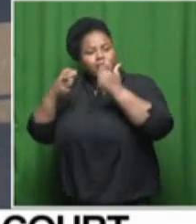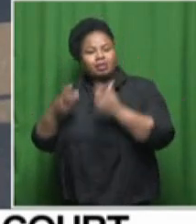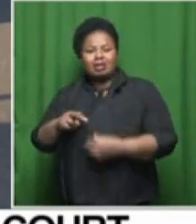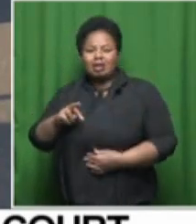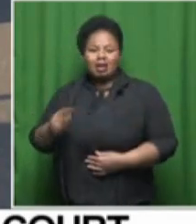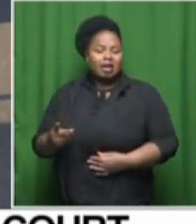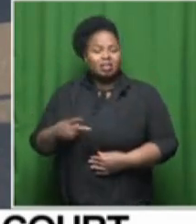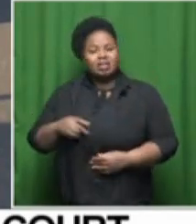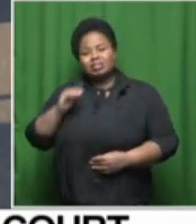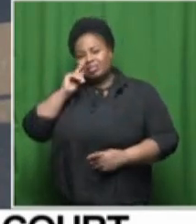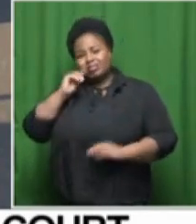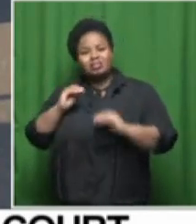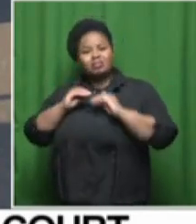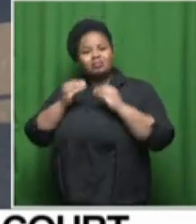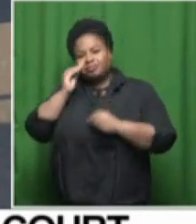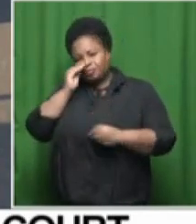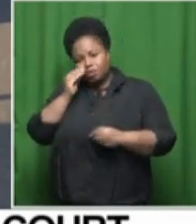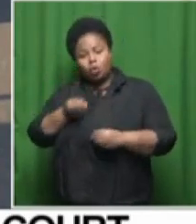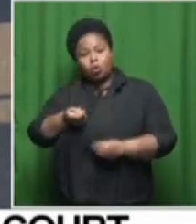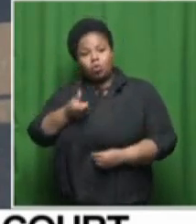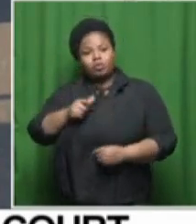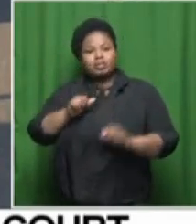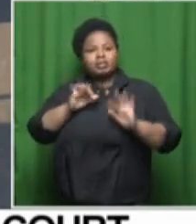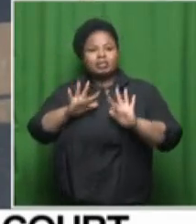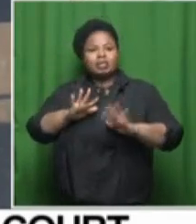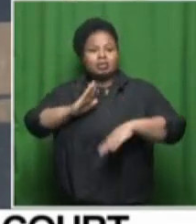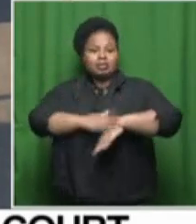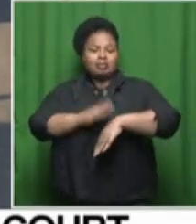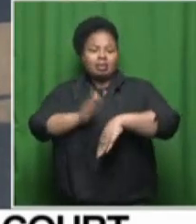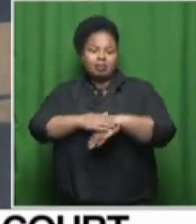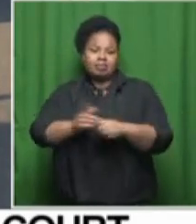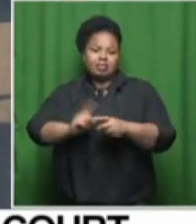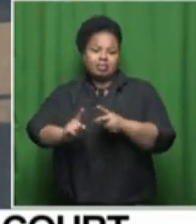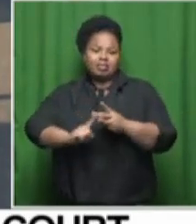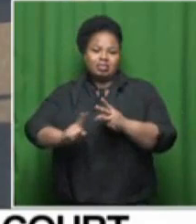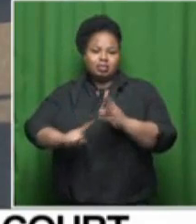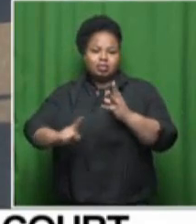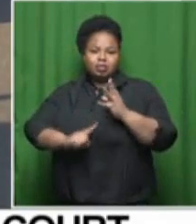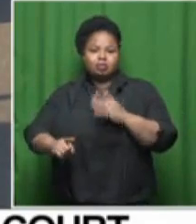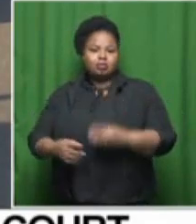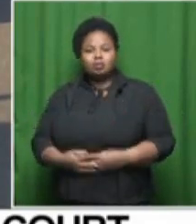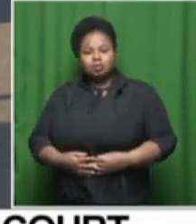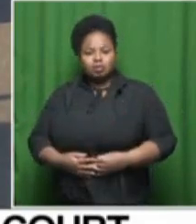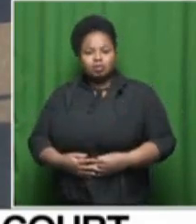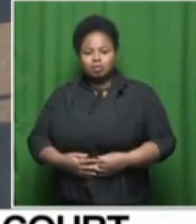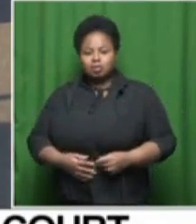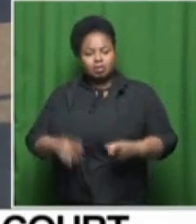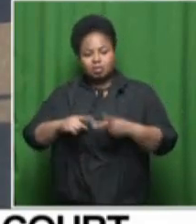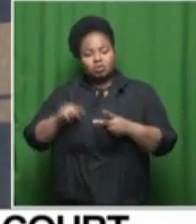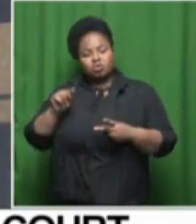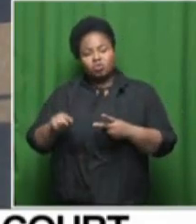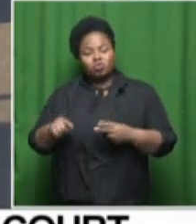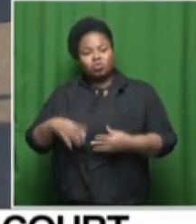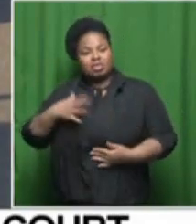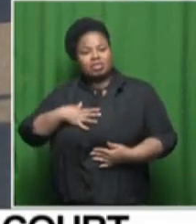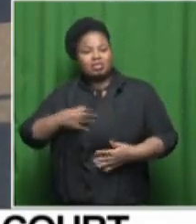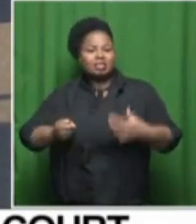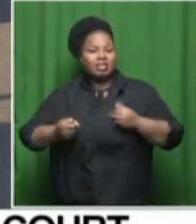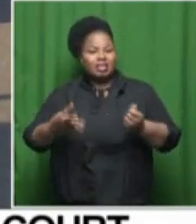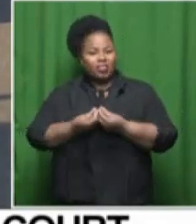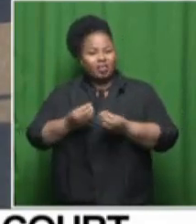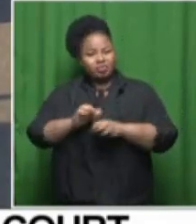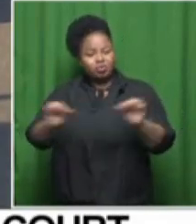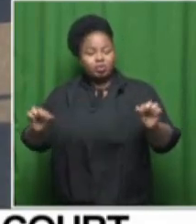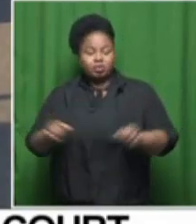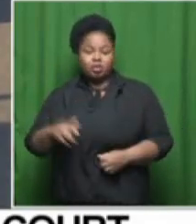them gang raped up to 10 times by different individuals, and then they were also robbed of their belongings. After